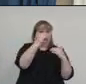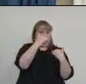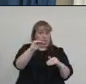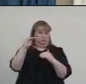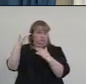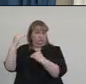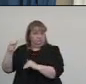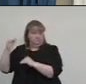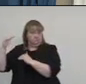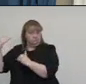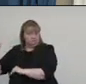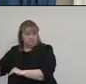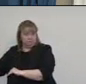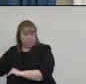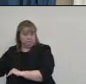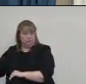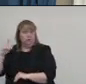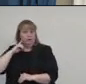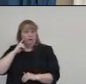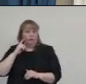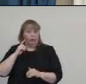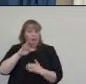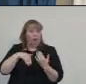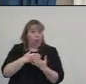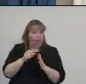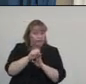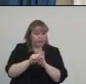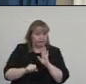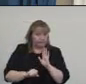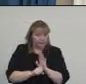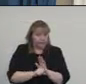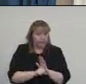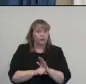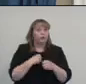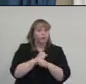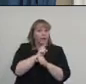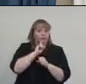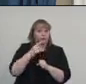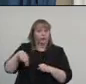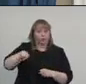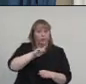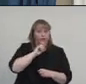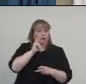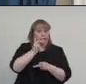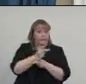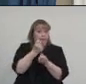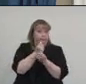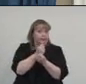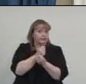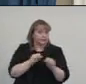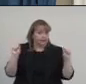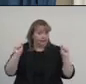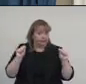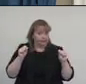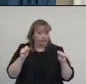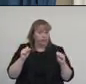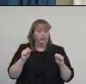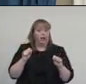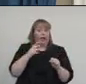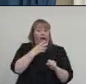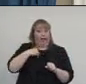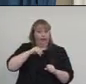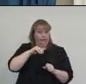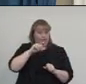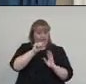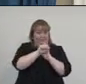requirements necessary to ensure that Nevada's public health care system is able to respond to any surge from